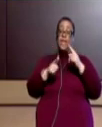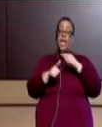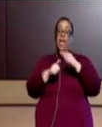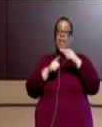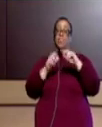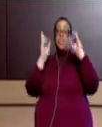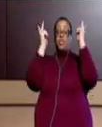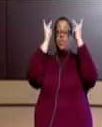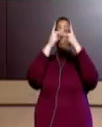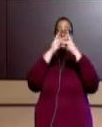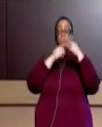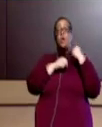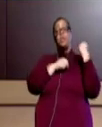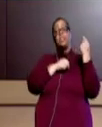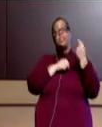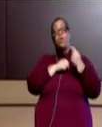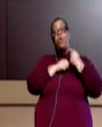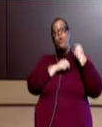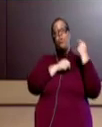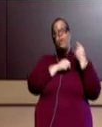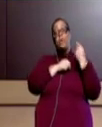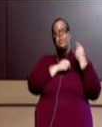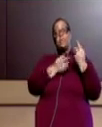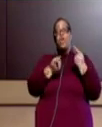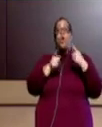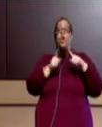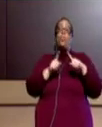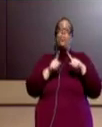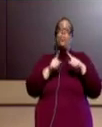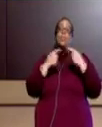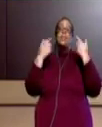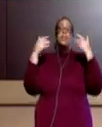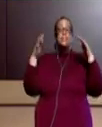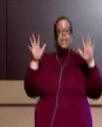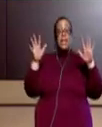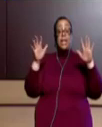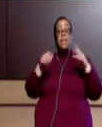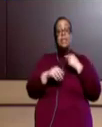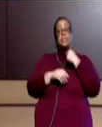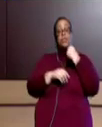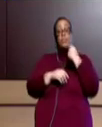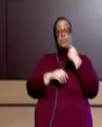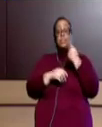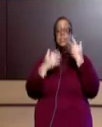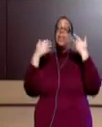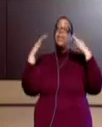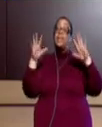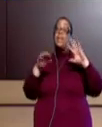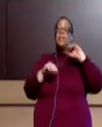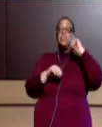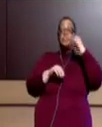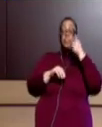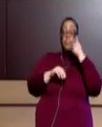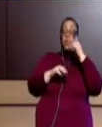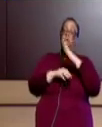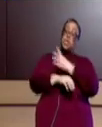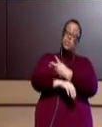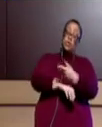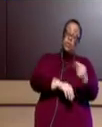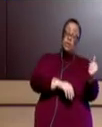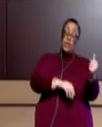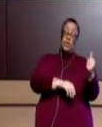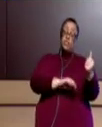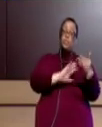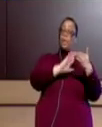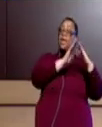worst part is always, when does it end? Somebody tells you, oh, it's going to end tomorrow. It's going to vanish away. In the